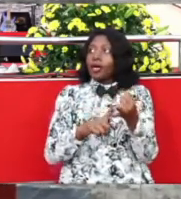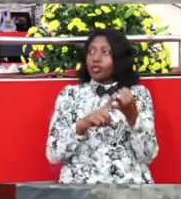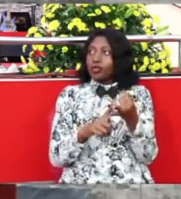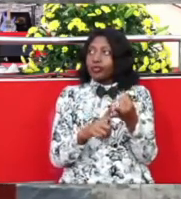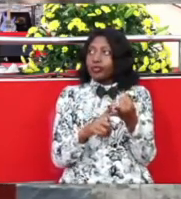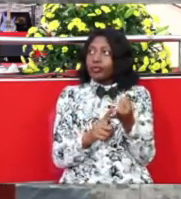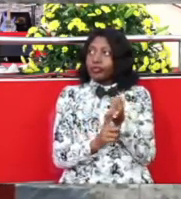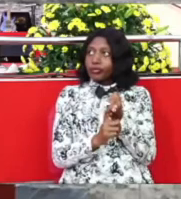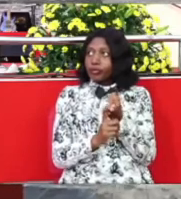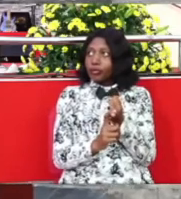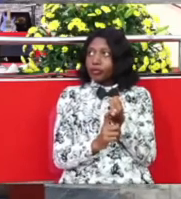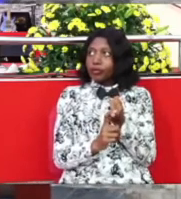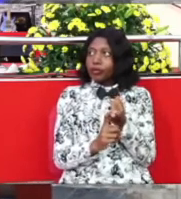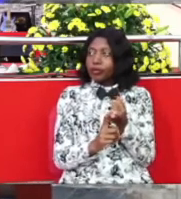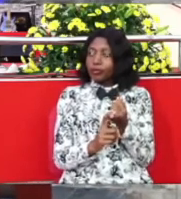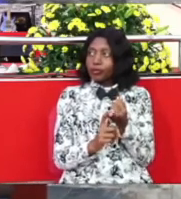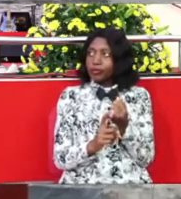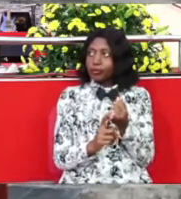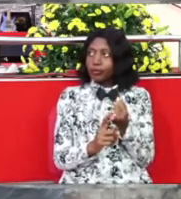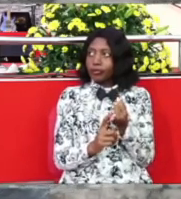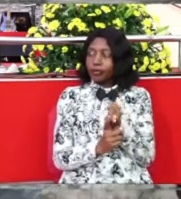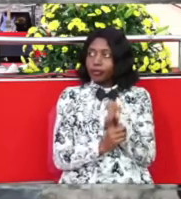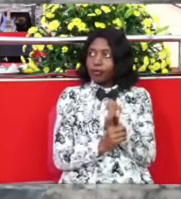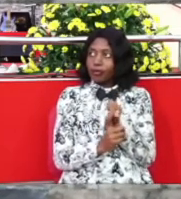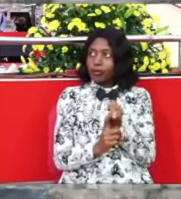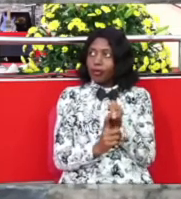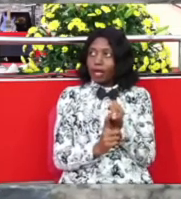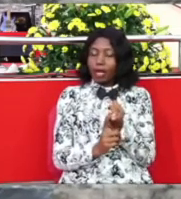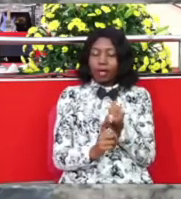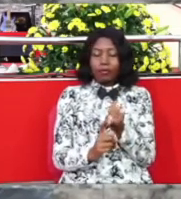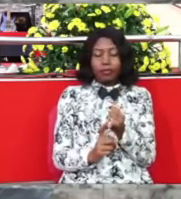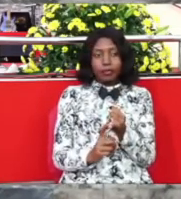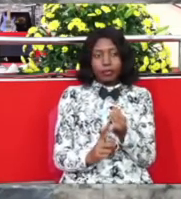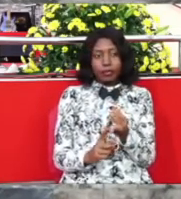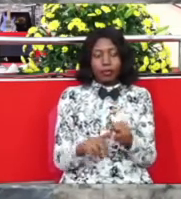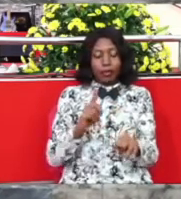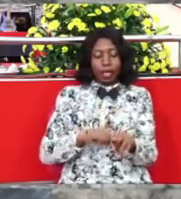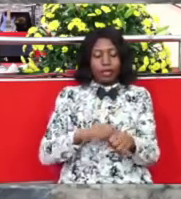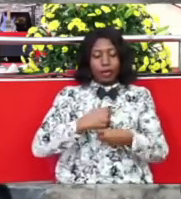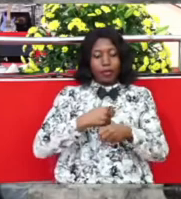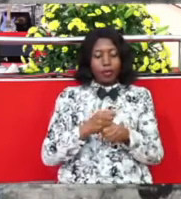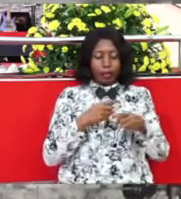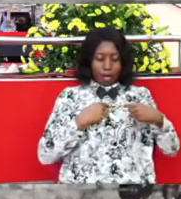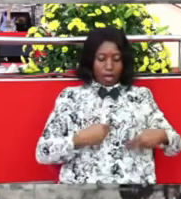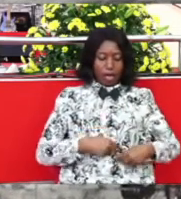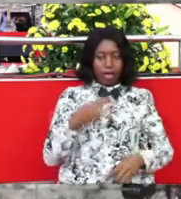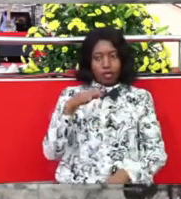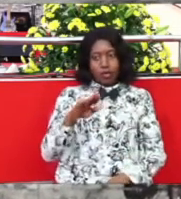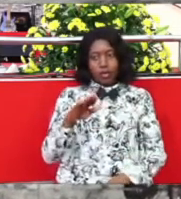make God's dwelling place in your heart clear. Ukifanya moyo wako ukue mahali pa Mungu